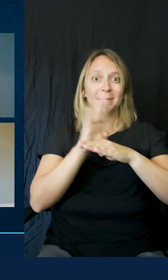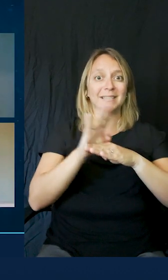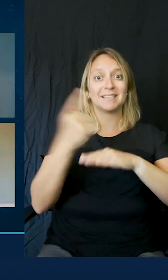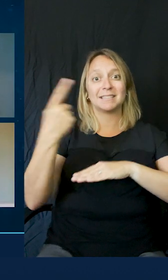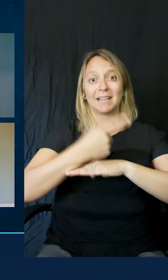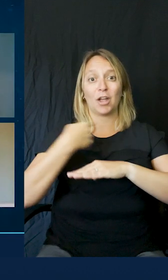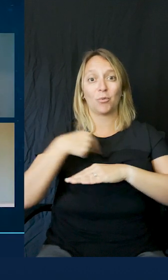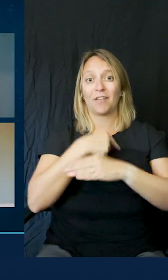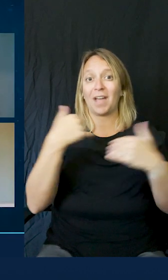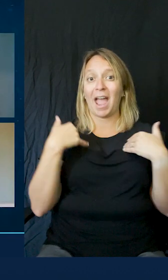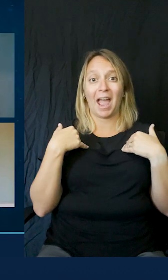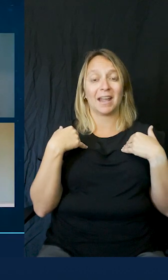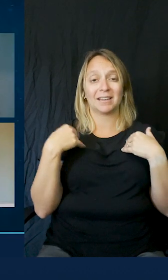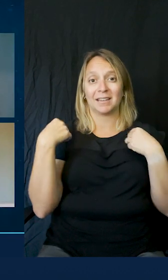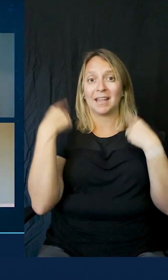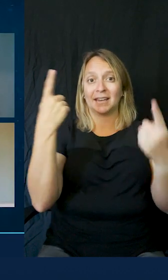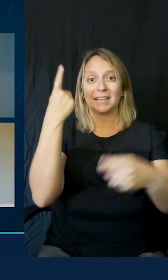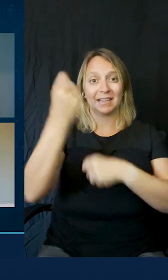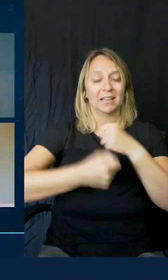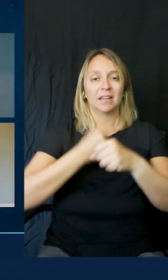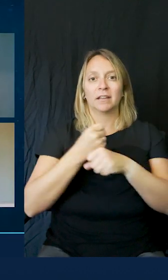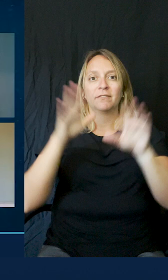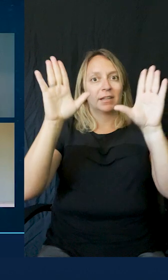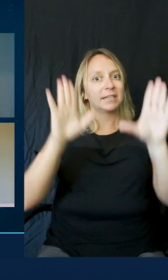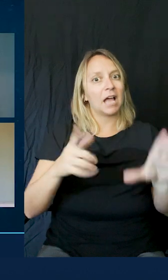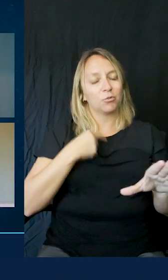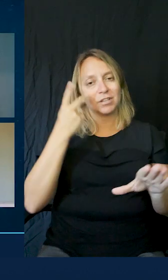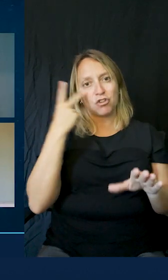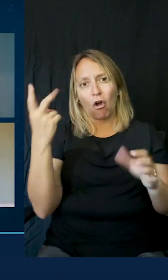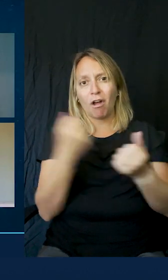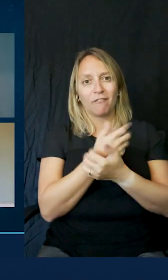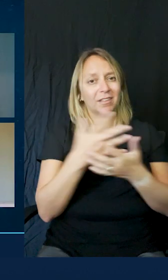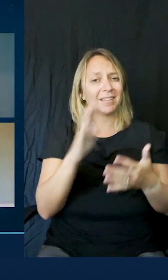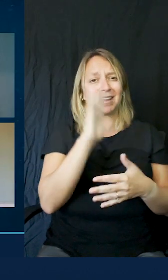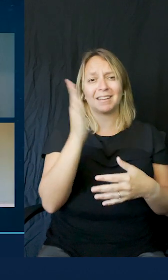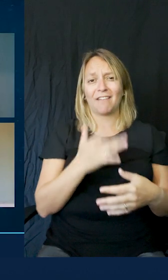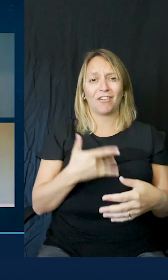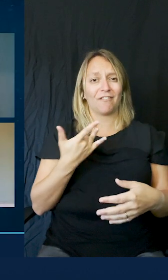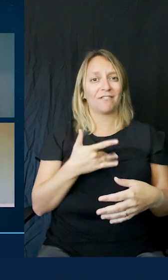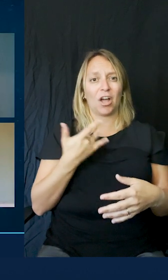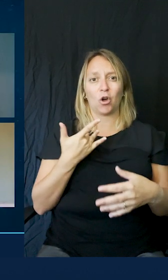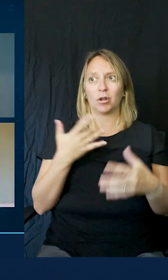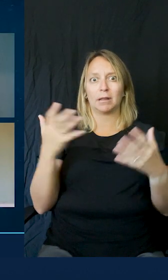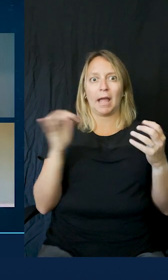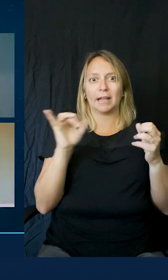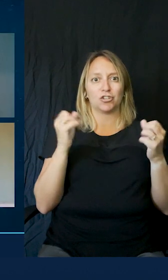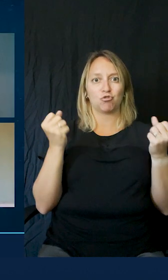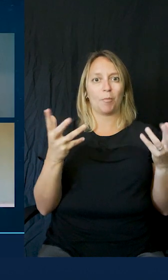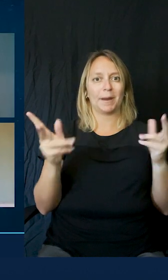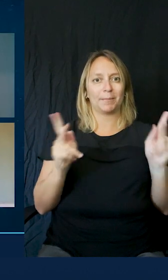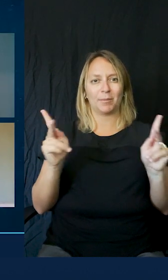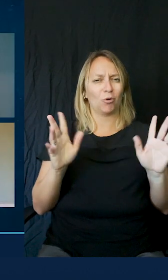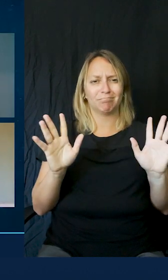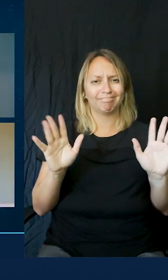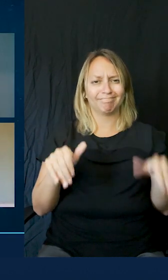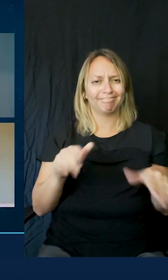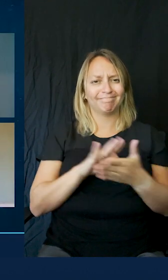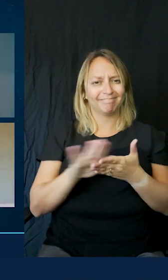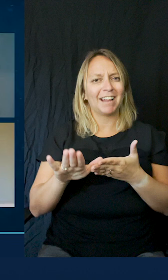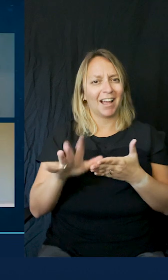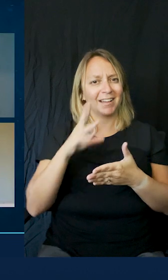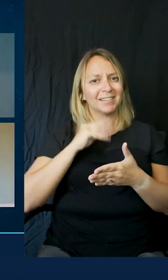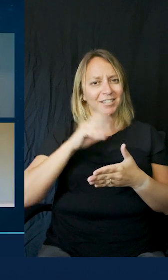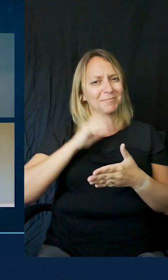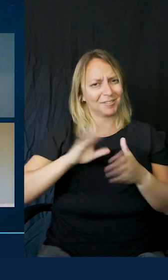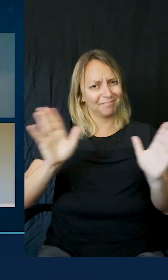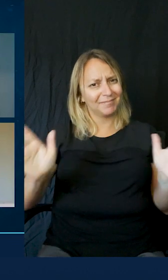year, and it was fantastic. We saw everything we wanted to see. We never felt crowded. It's a pretty nice experience. So I'd